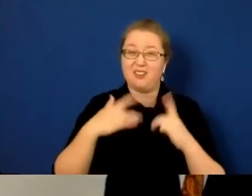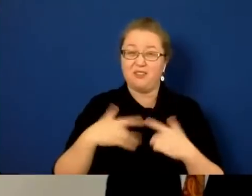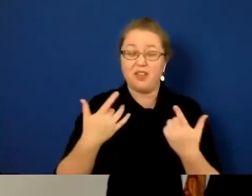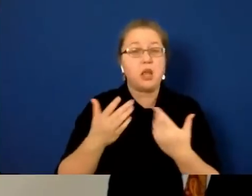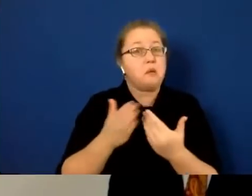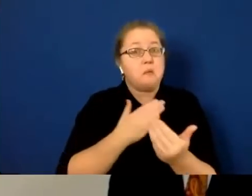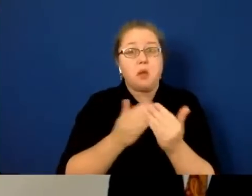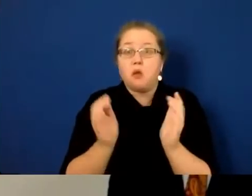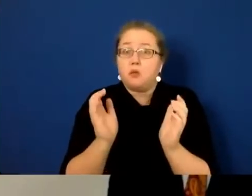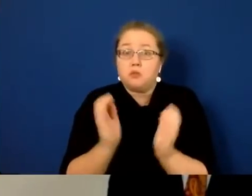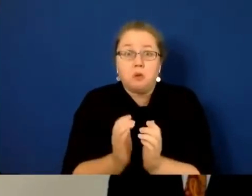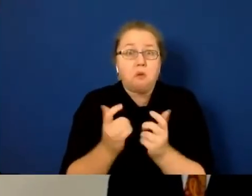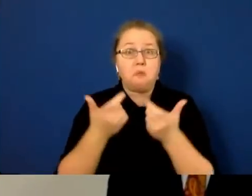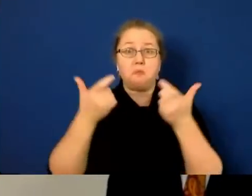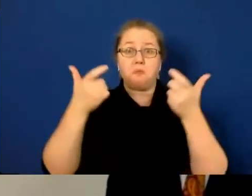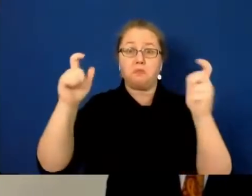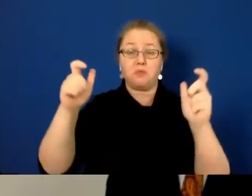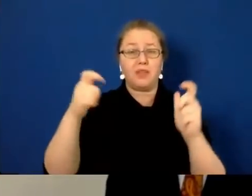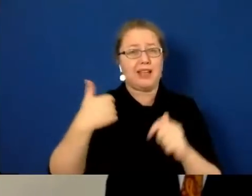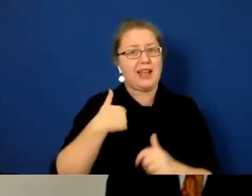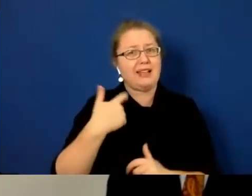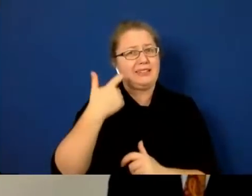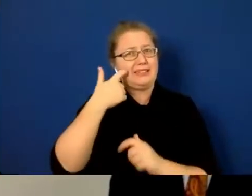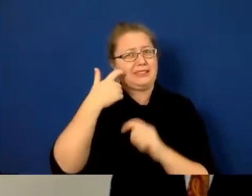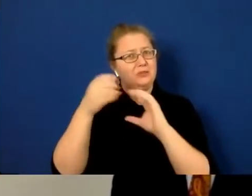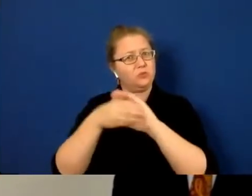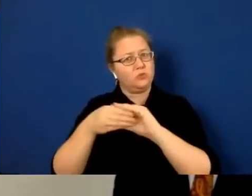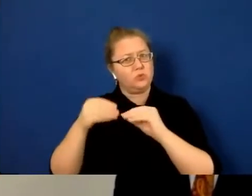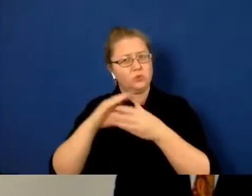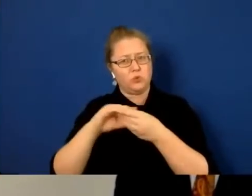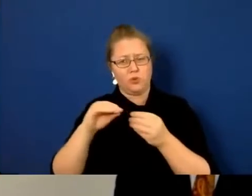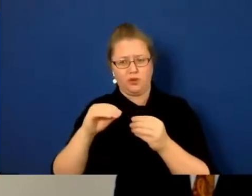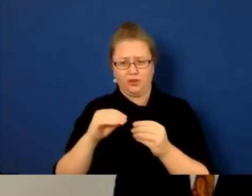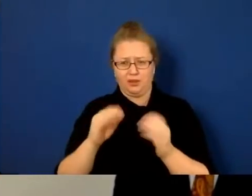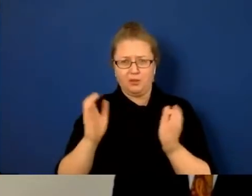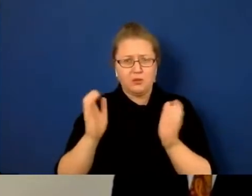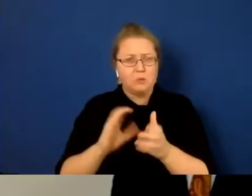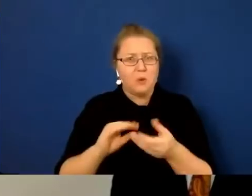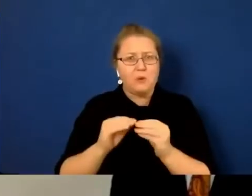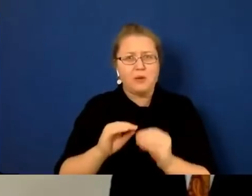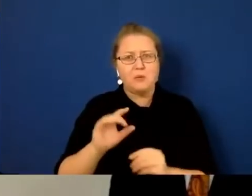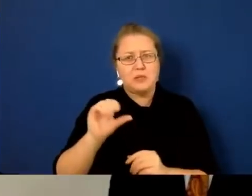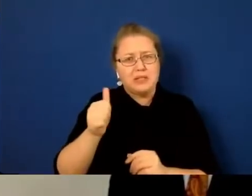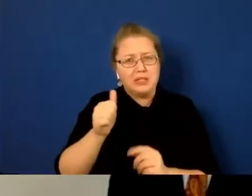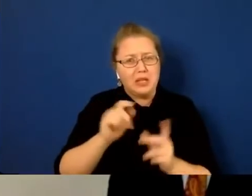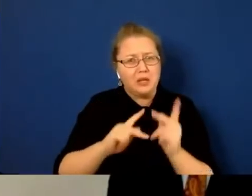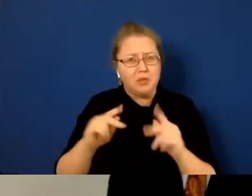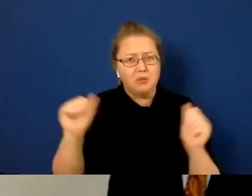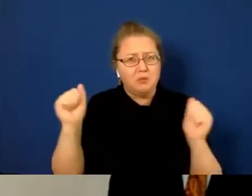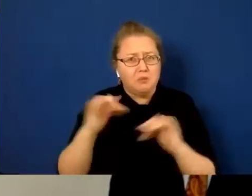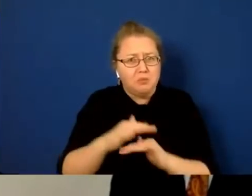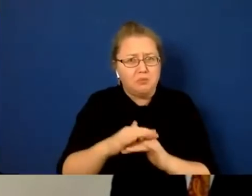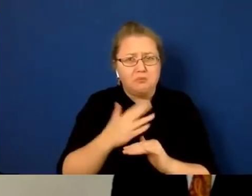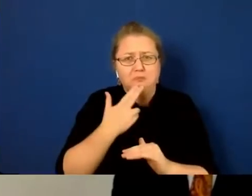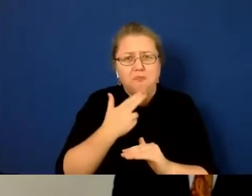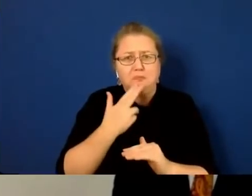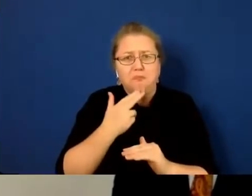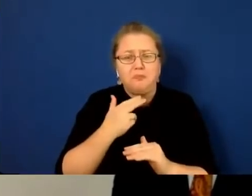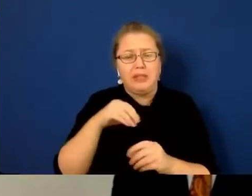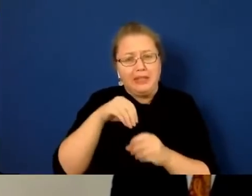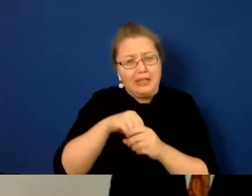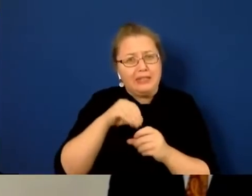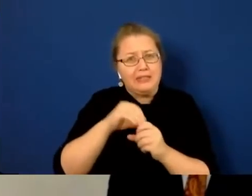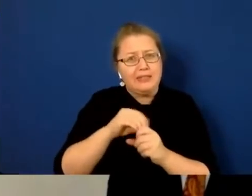the ceremony is in a church or a temple or a gurdwara, and the rules are followed there, but then people go back to somebody's